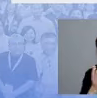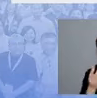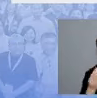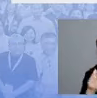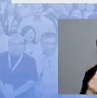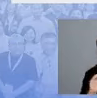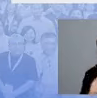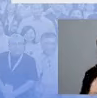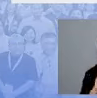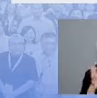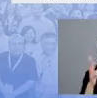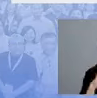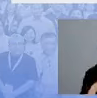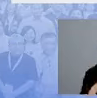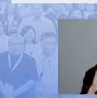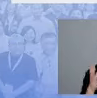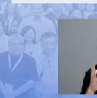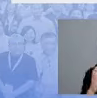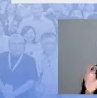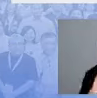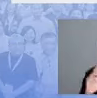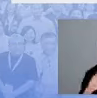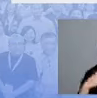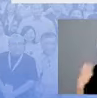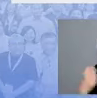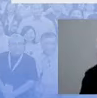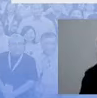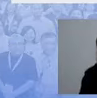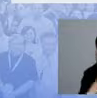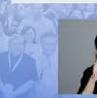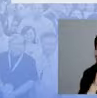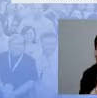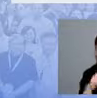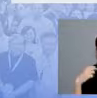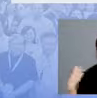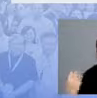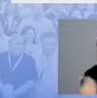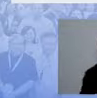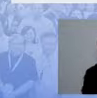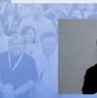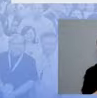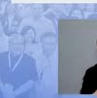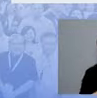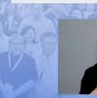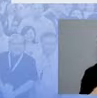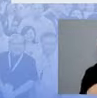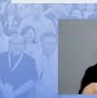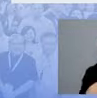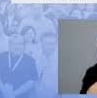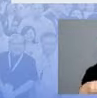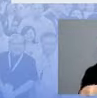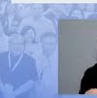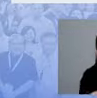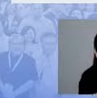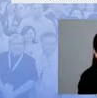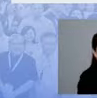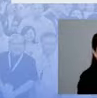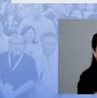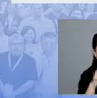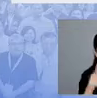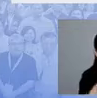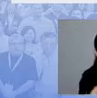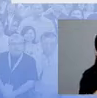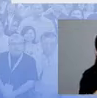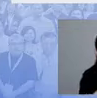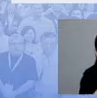that involved. It's a kind of all hands job. It's not a one-person job. Our job is just to lead. These are the real people, real local champions who are running